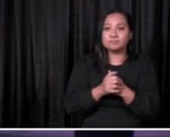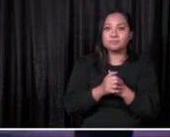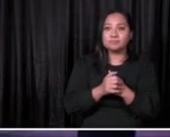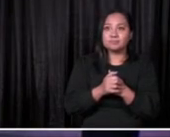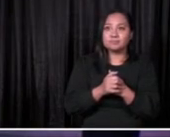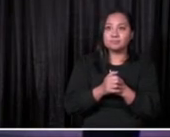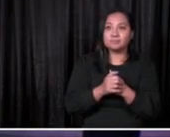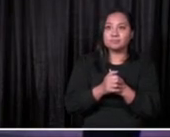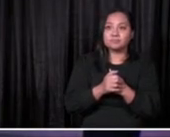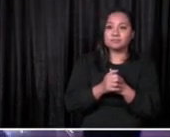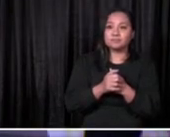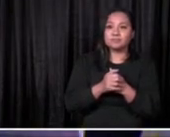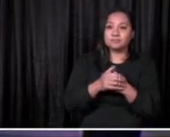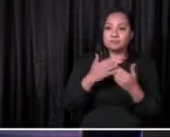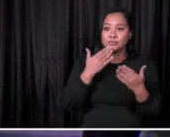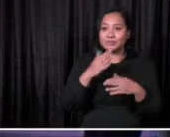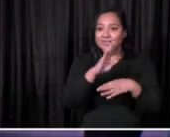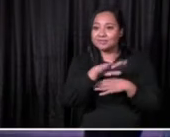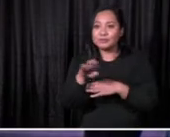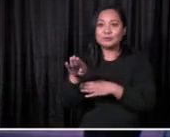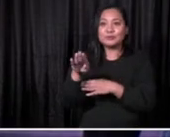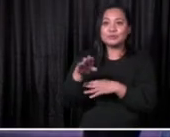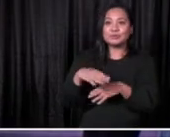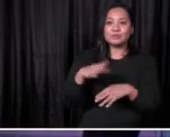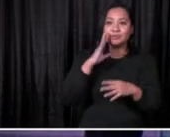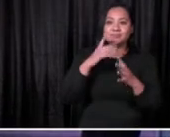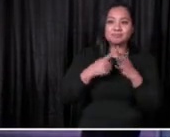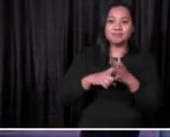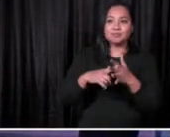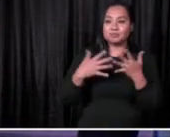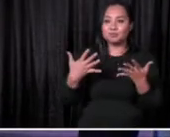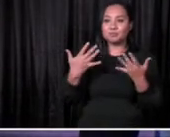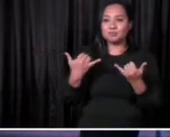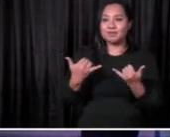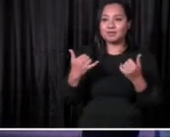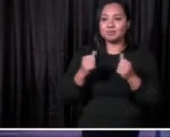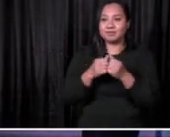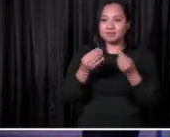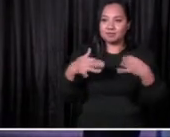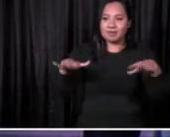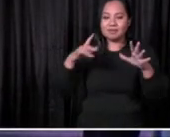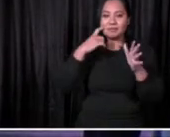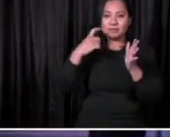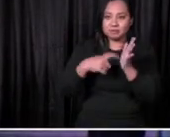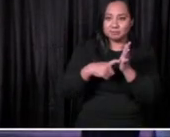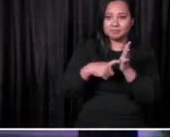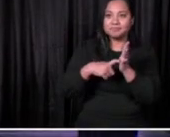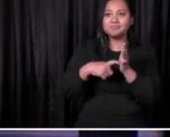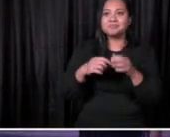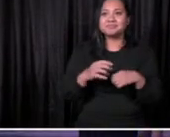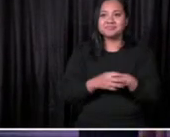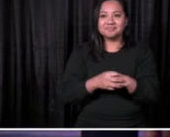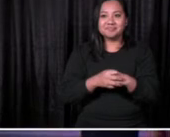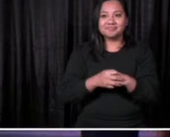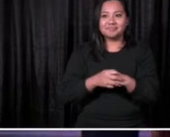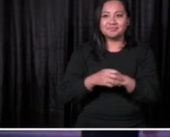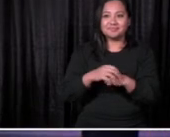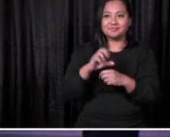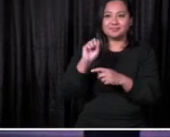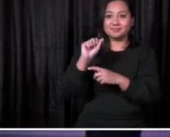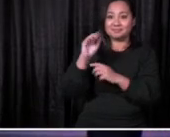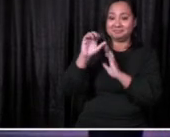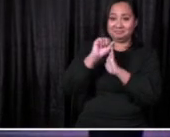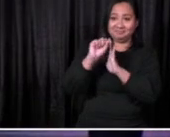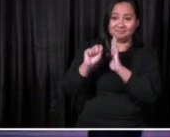Good afternoon. We begin this ceremony with a land acknowledgement. Sacramento State acknowledges